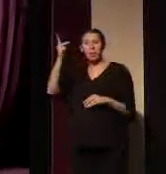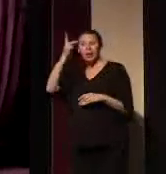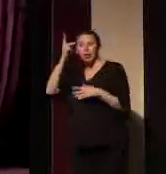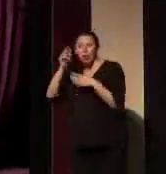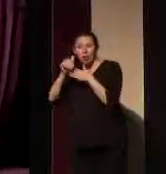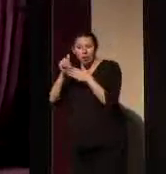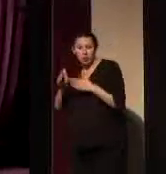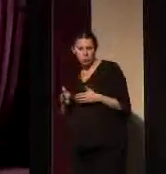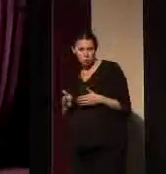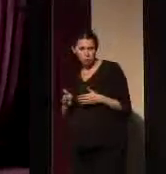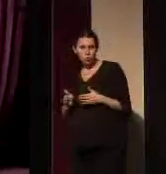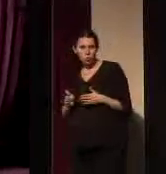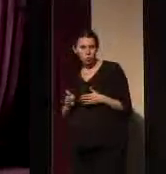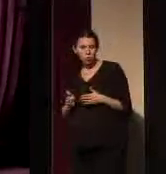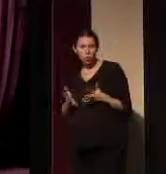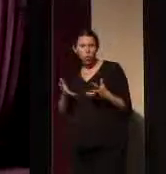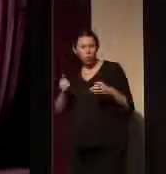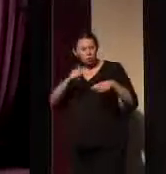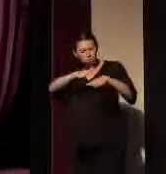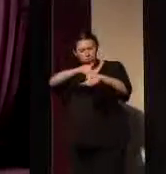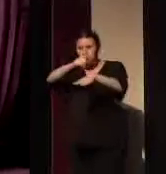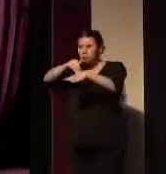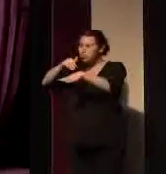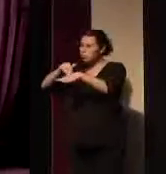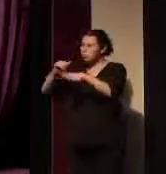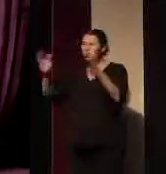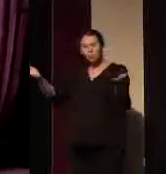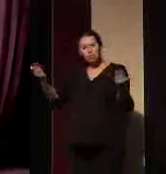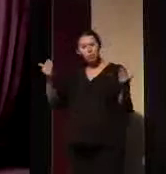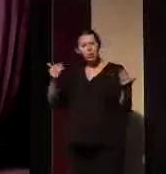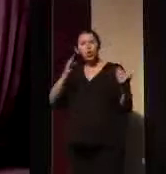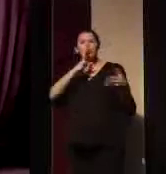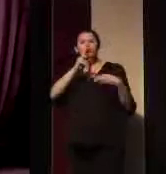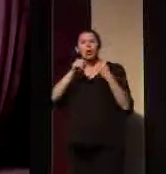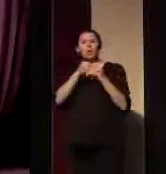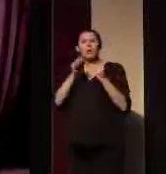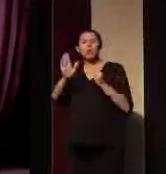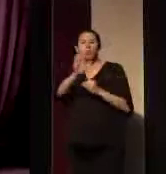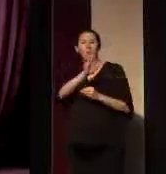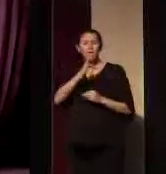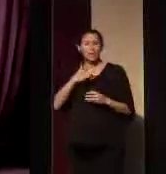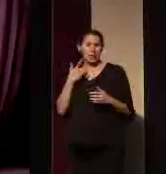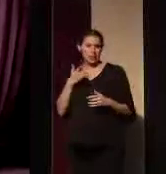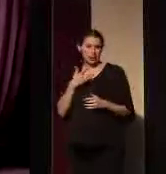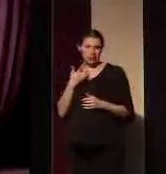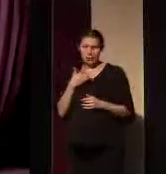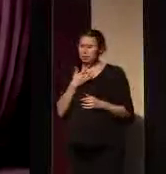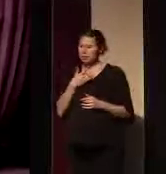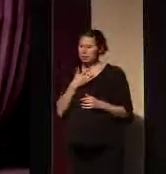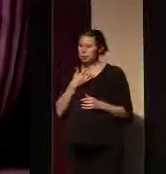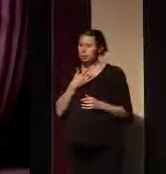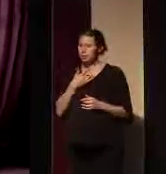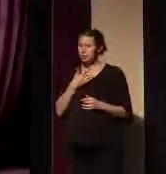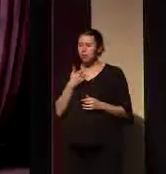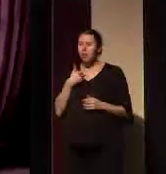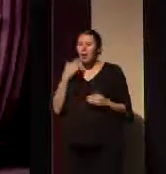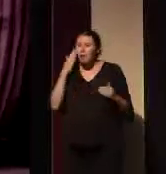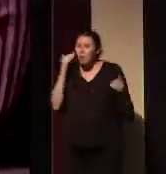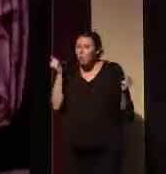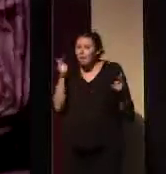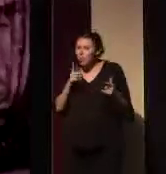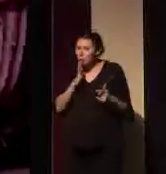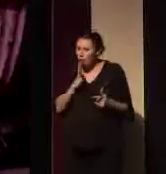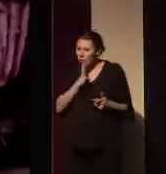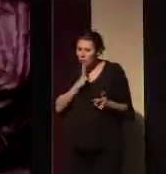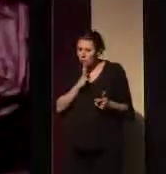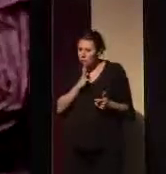leadership, to talk to us about what they are feeling. And I know that everybody's talking.